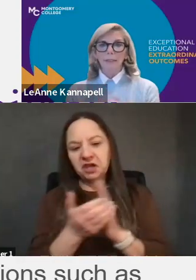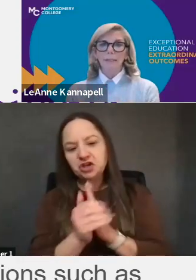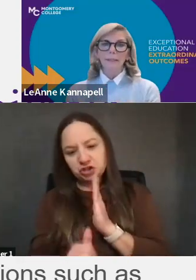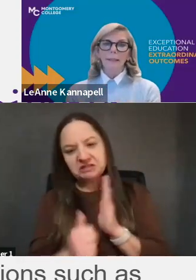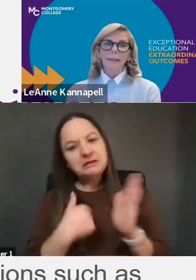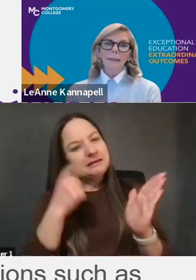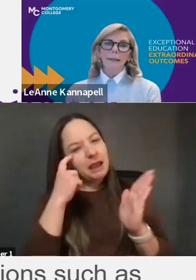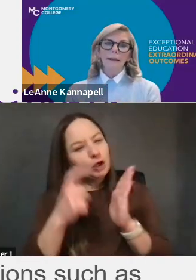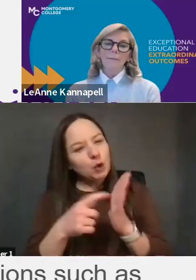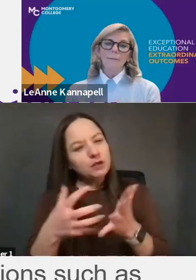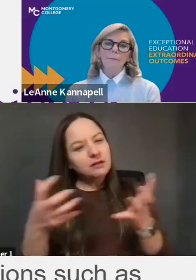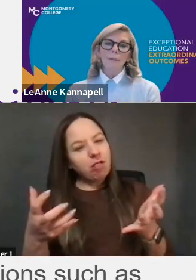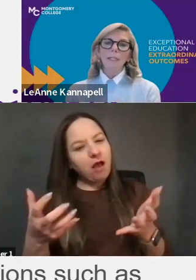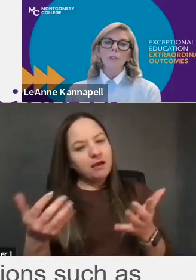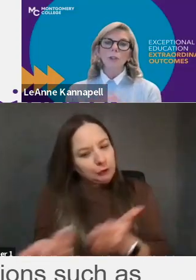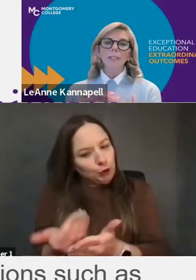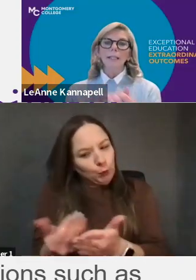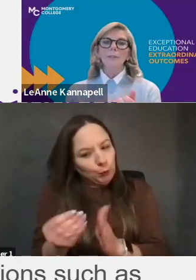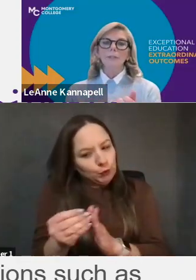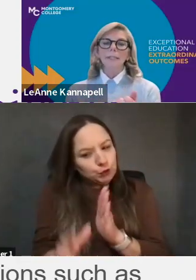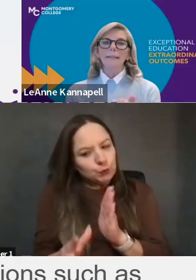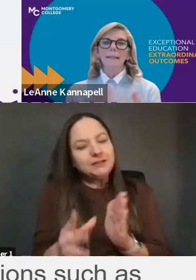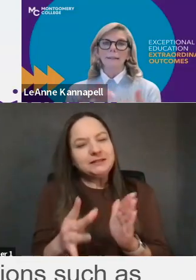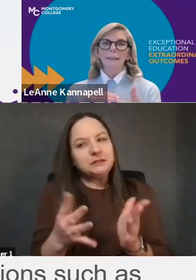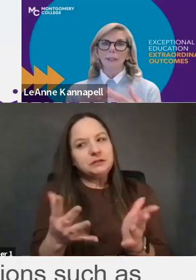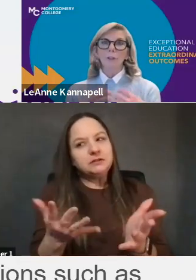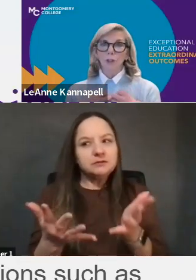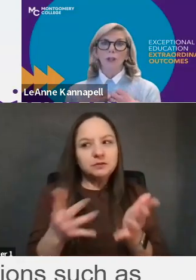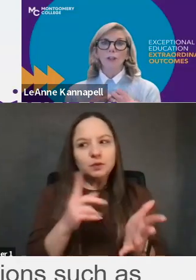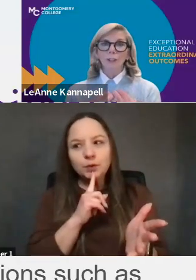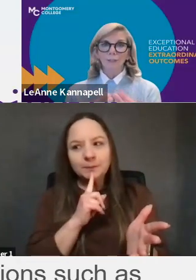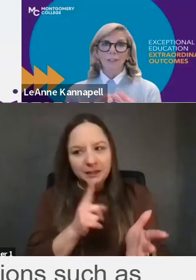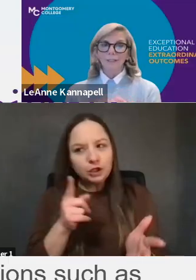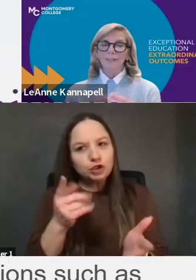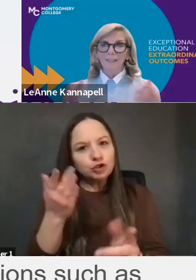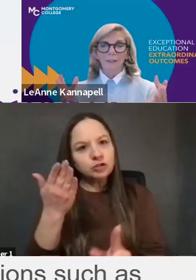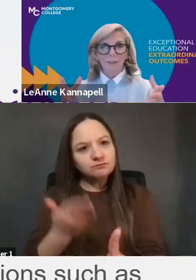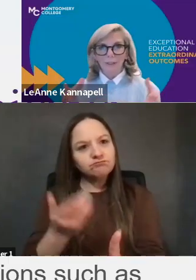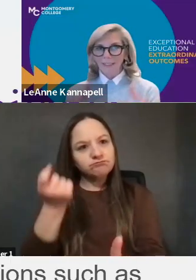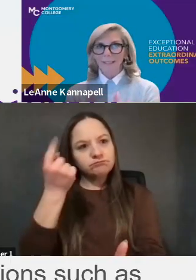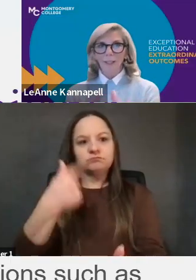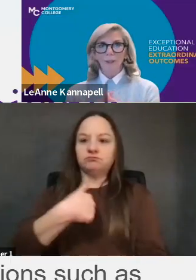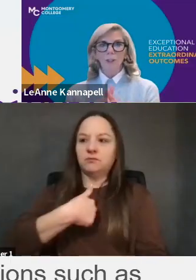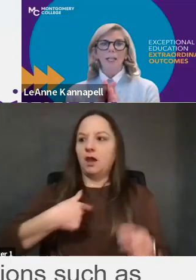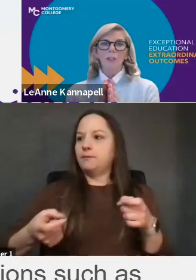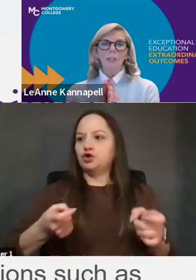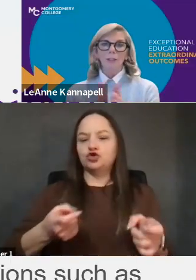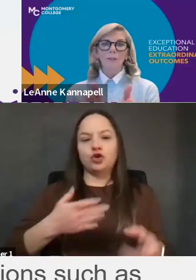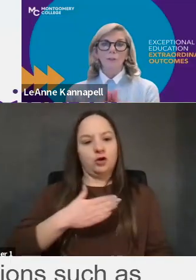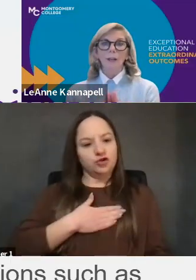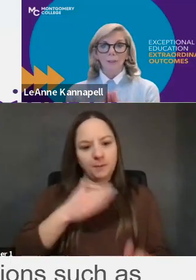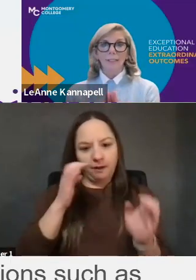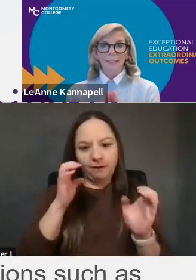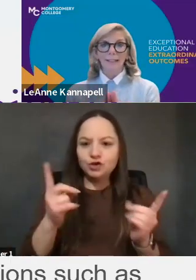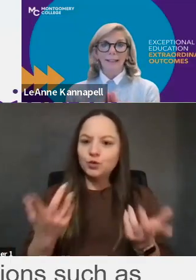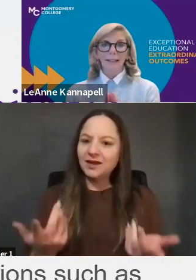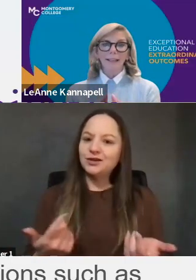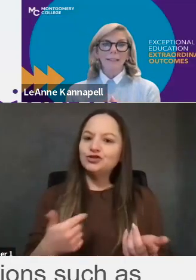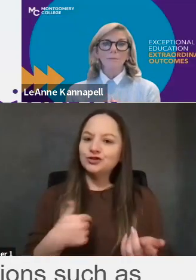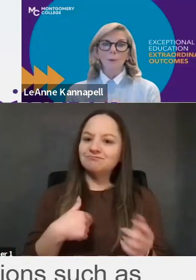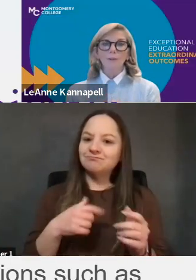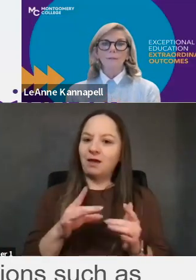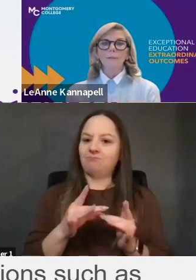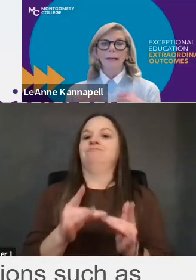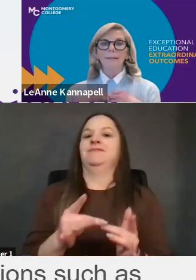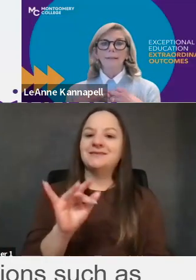new students, making sure that they understand that they're in charge of this, that, this is their education and they're in the driver's seat.